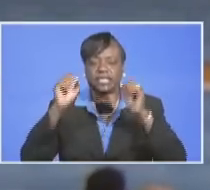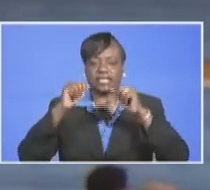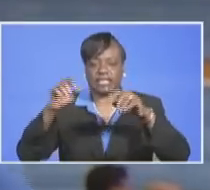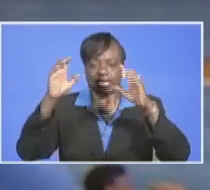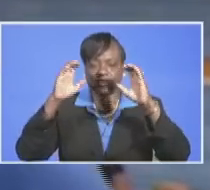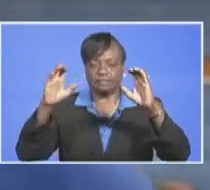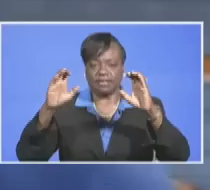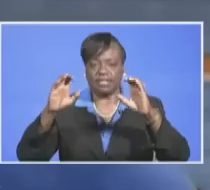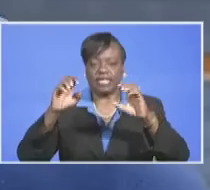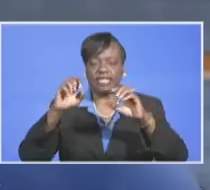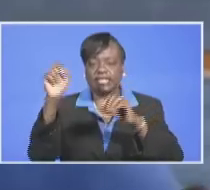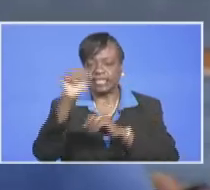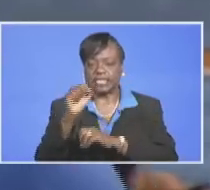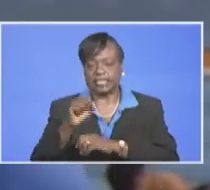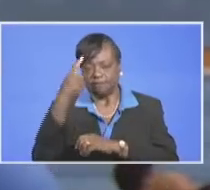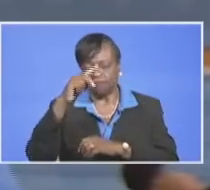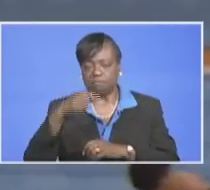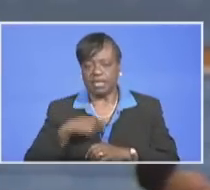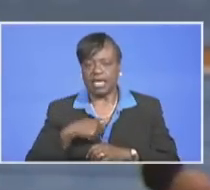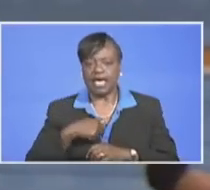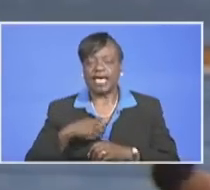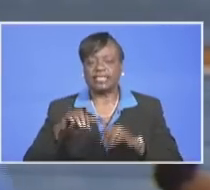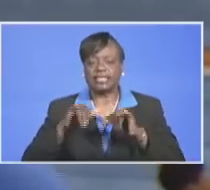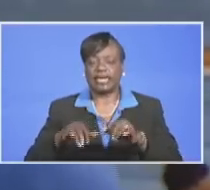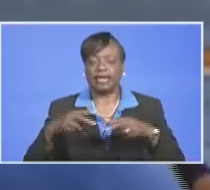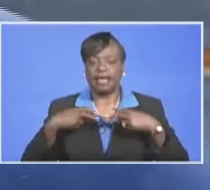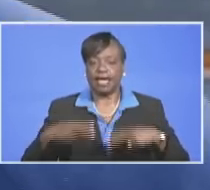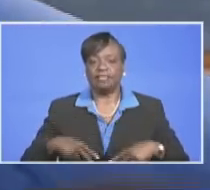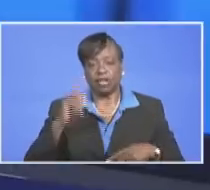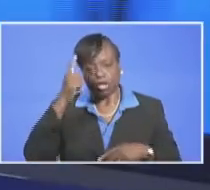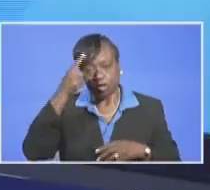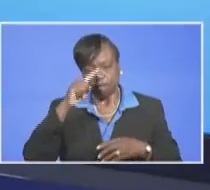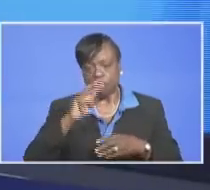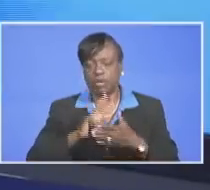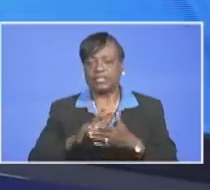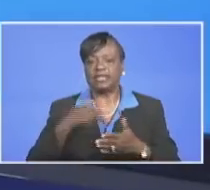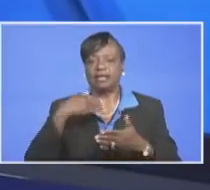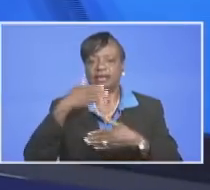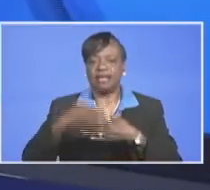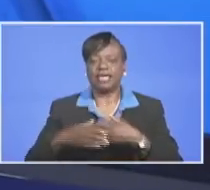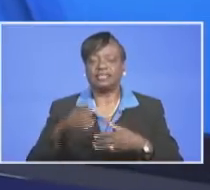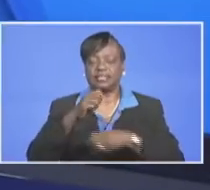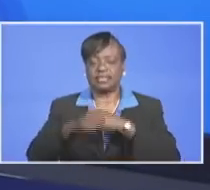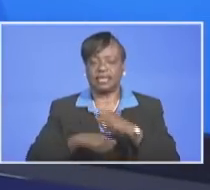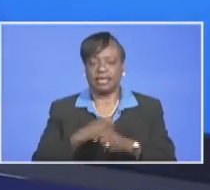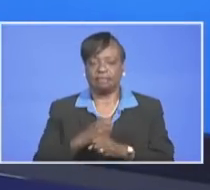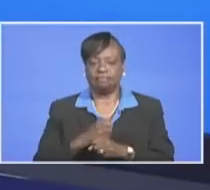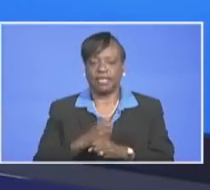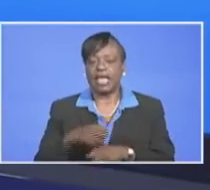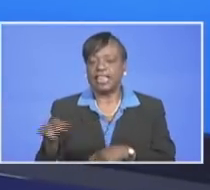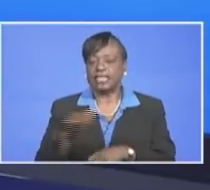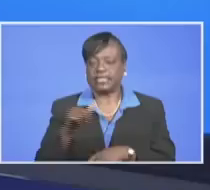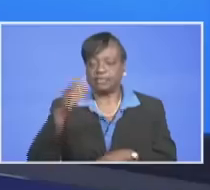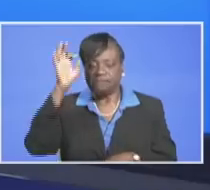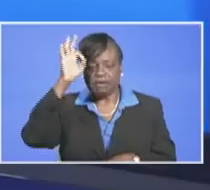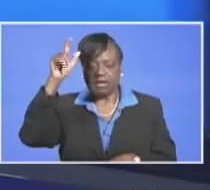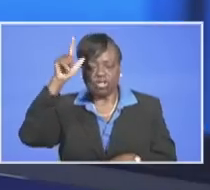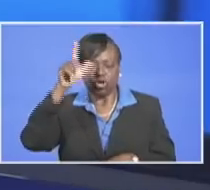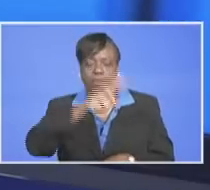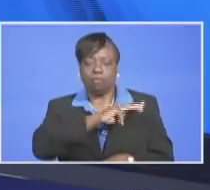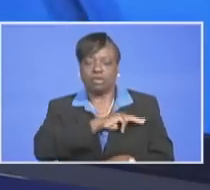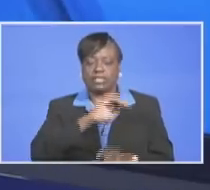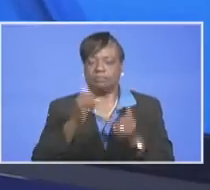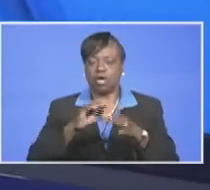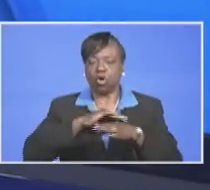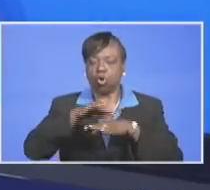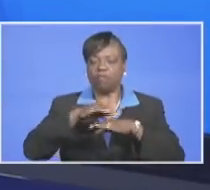was able to stay healthy, and I'm looking forward to next year. Like Ferguson, Rajal Moxie is also playing